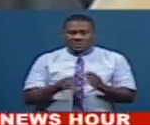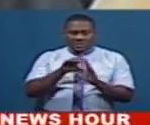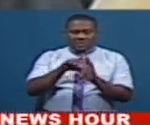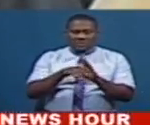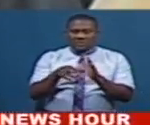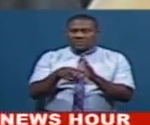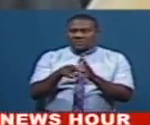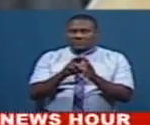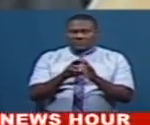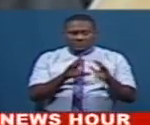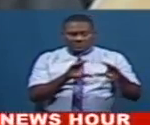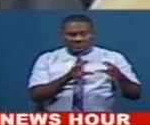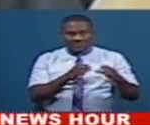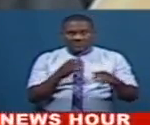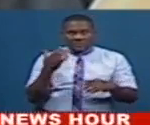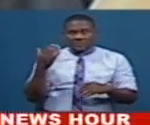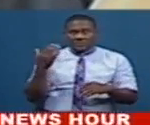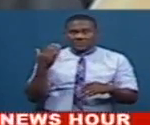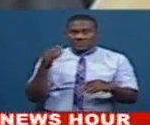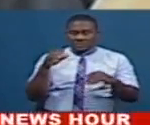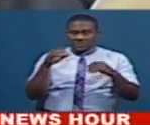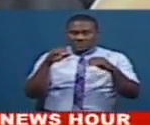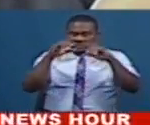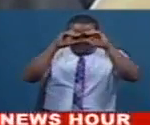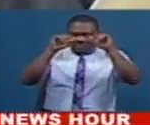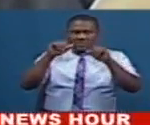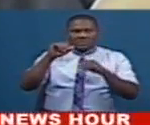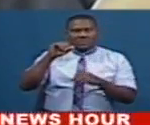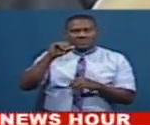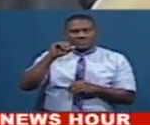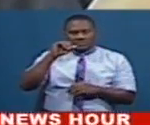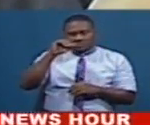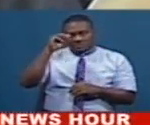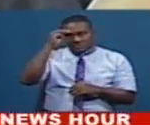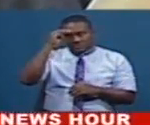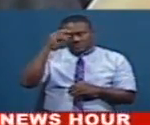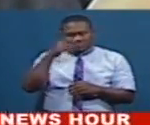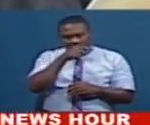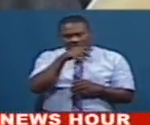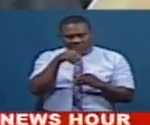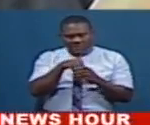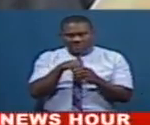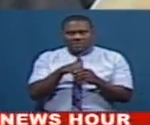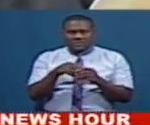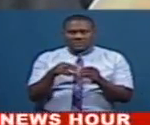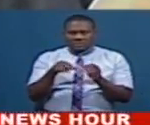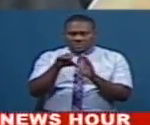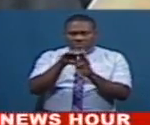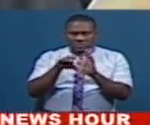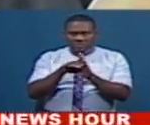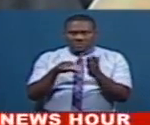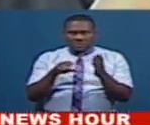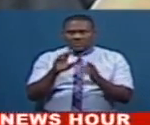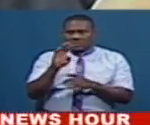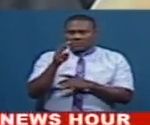Review Committee set up by the late President John Evans Atta Mills to review the